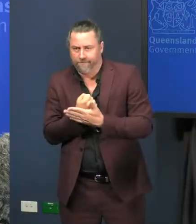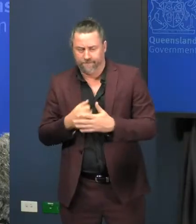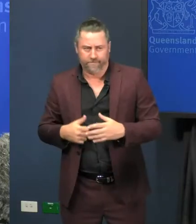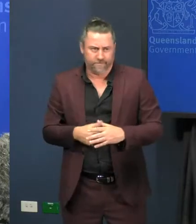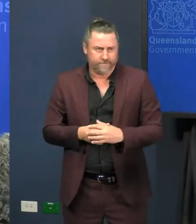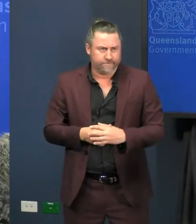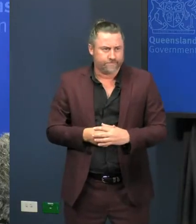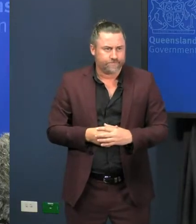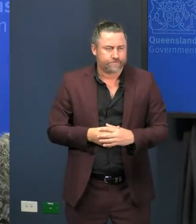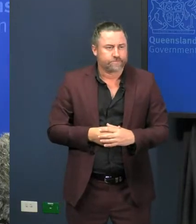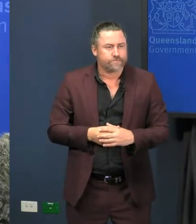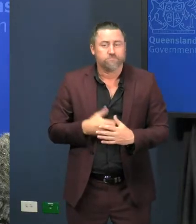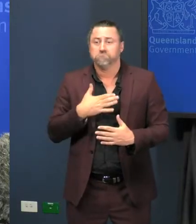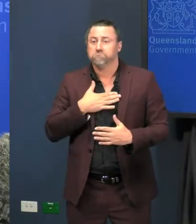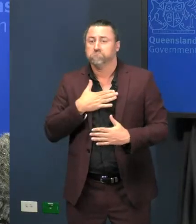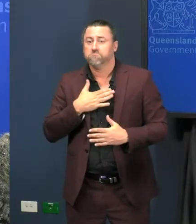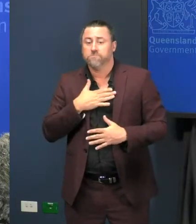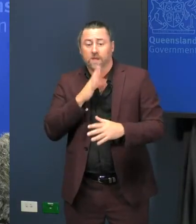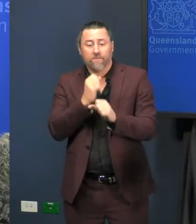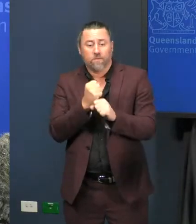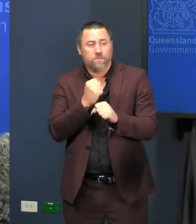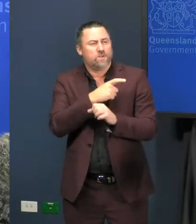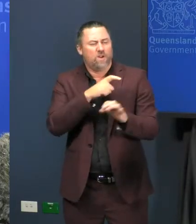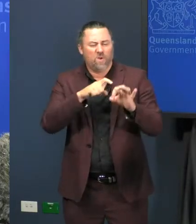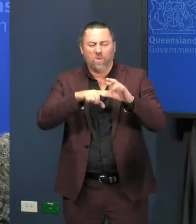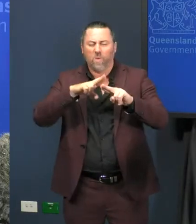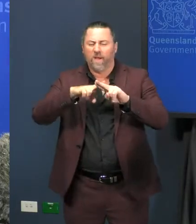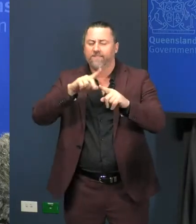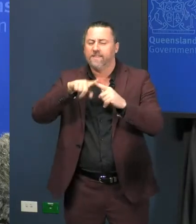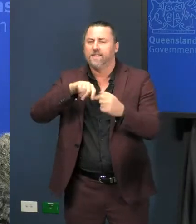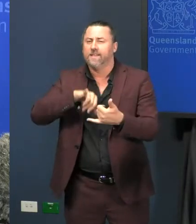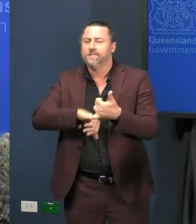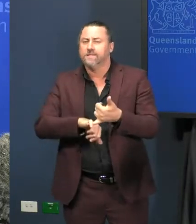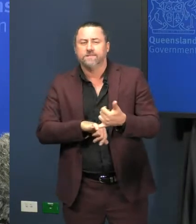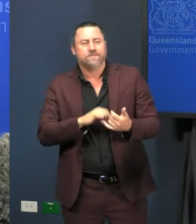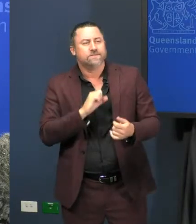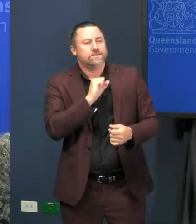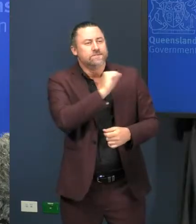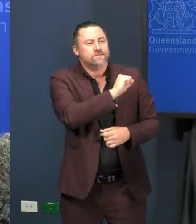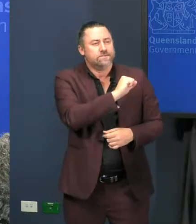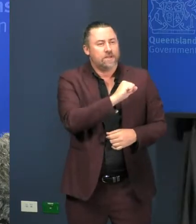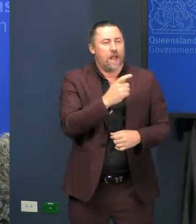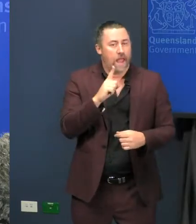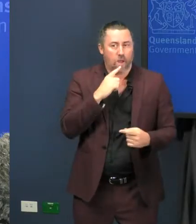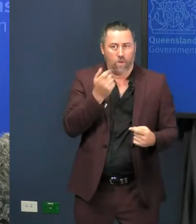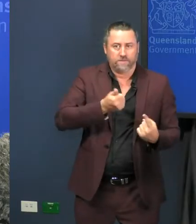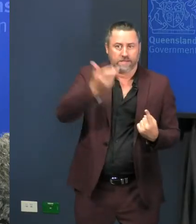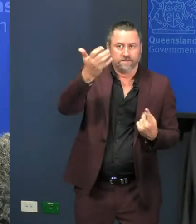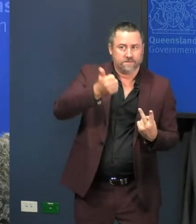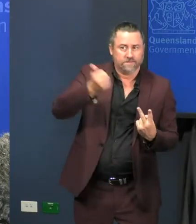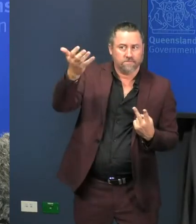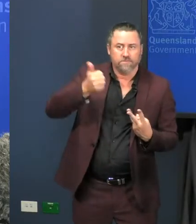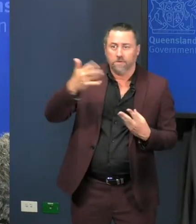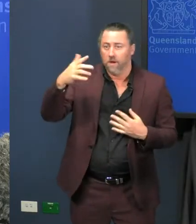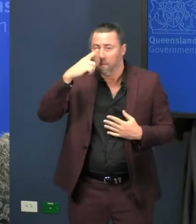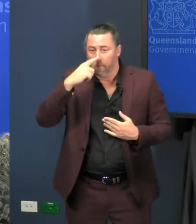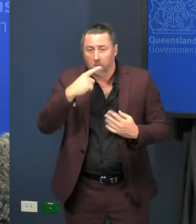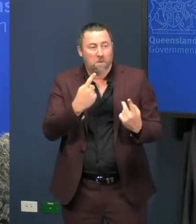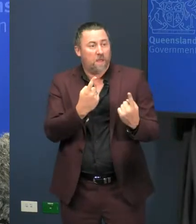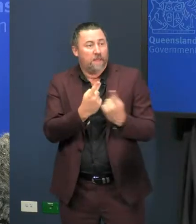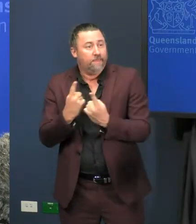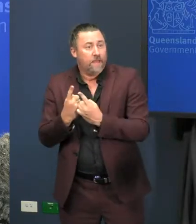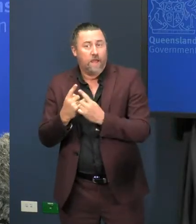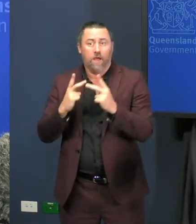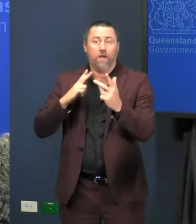Government services. The Queensland Fire Department is in the process of pre-deploying some assets and making sure that we